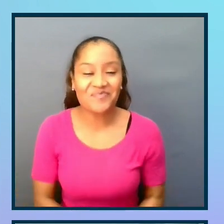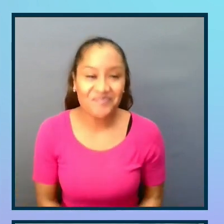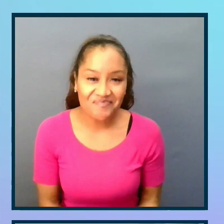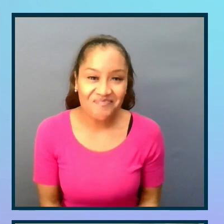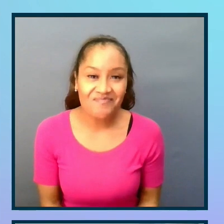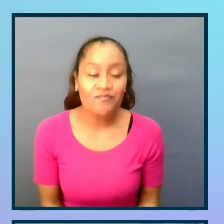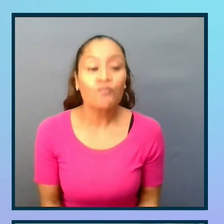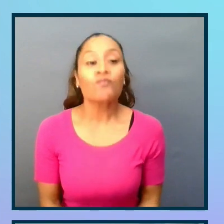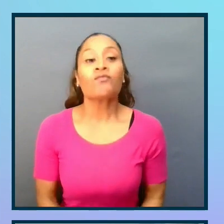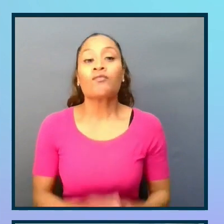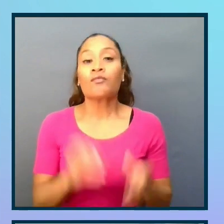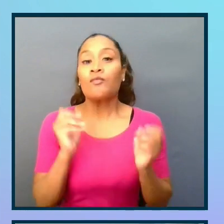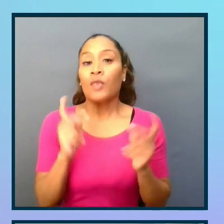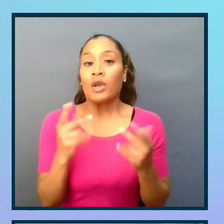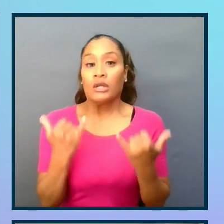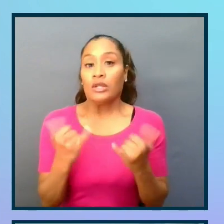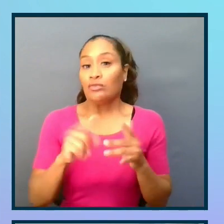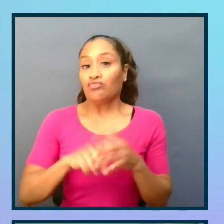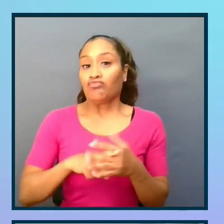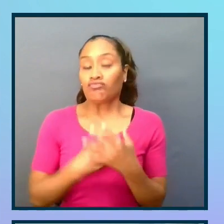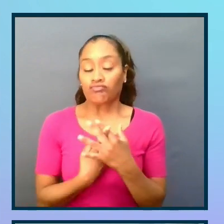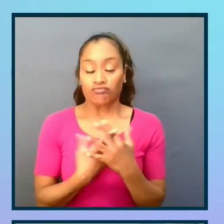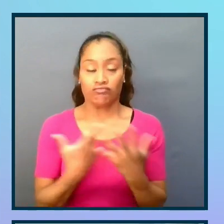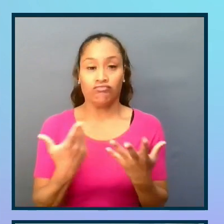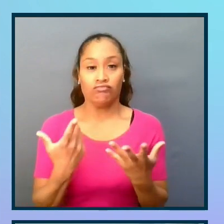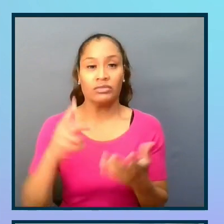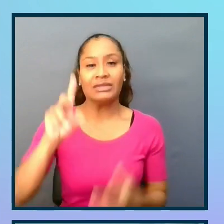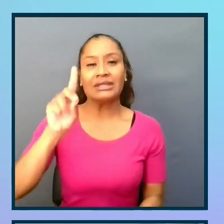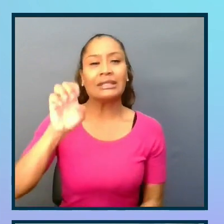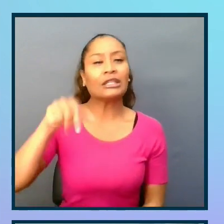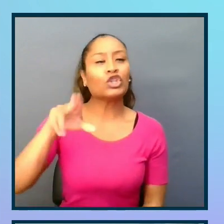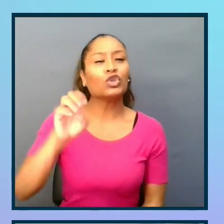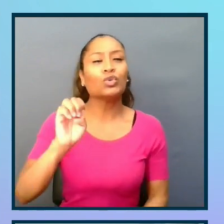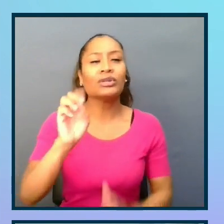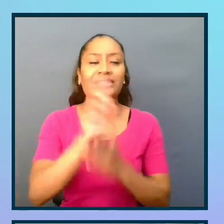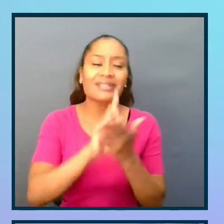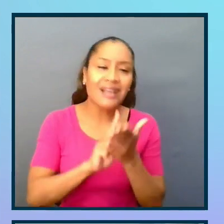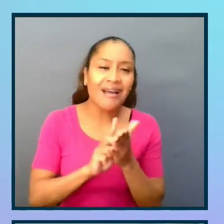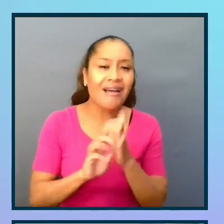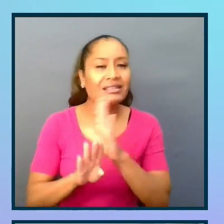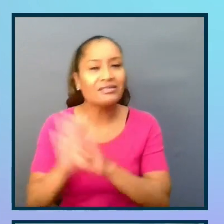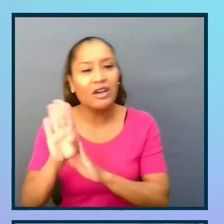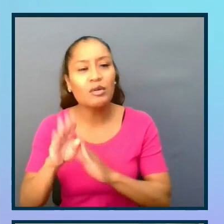So to start, we're going to go over our Deque design and development process.